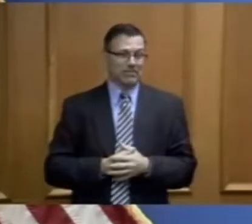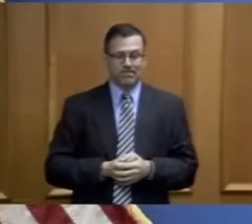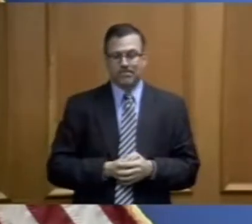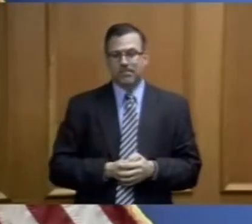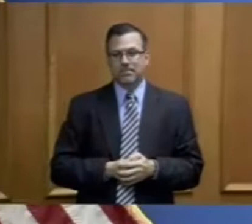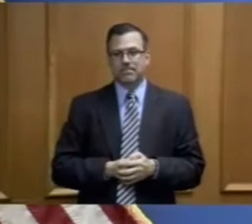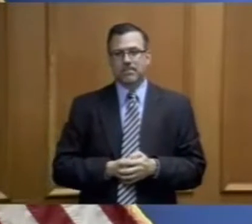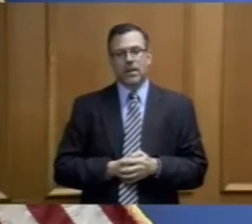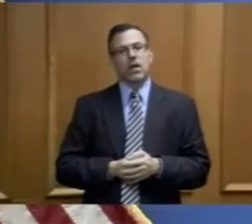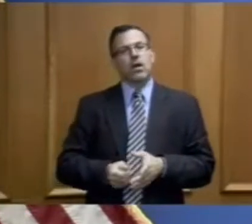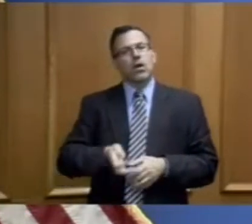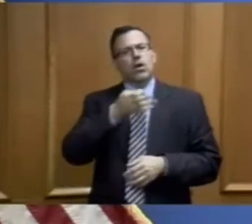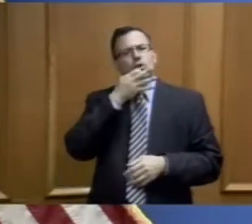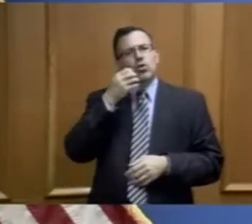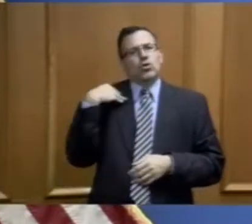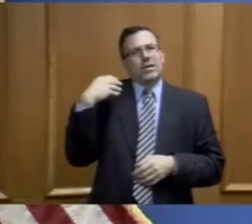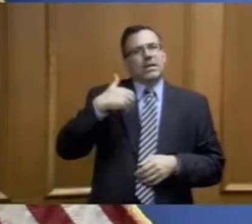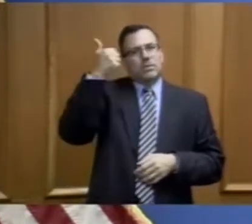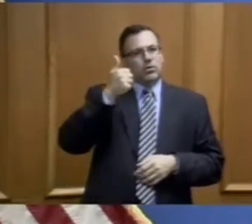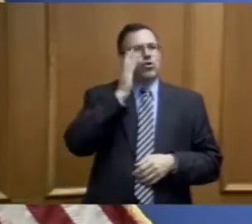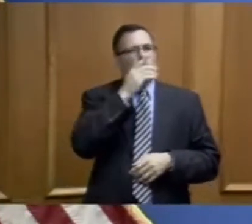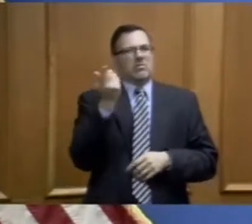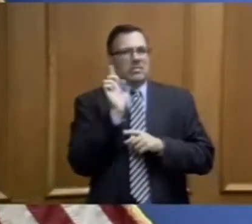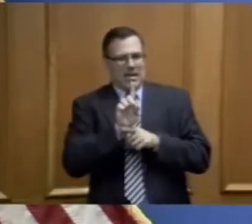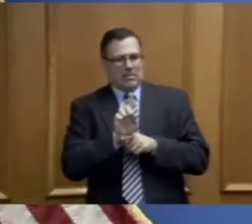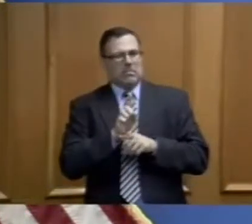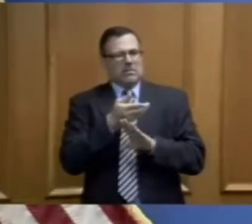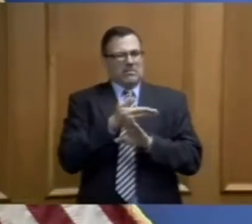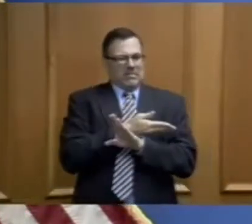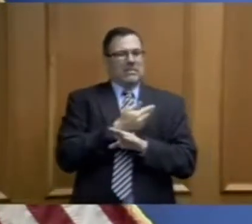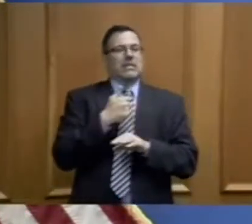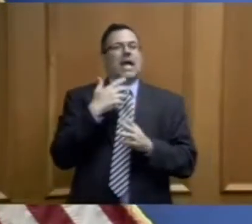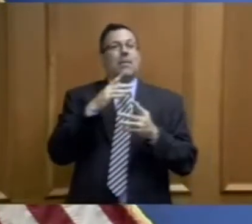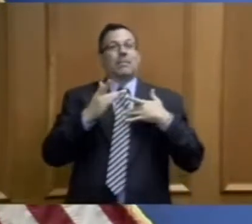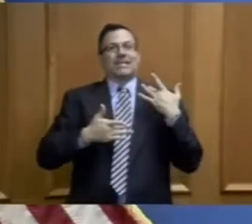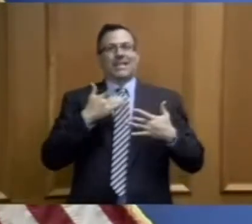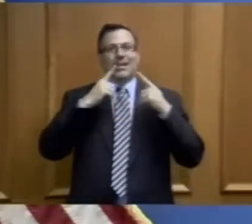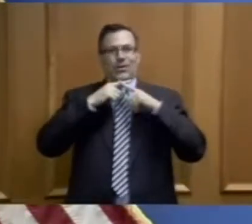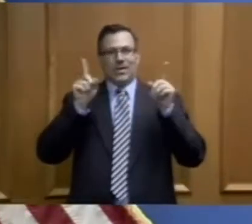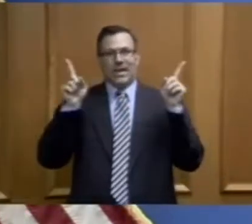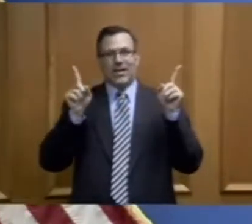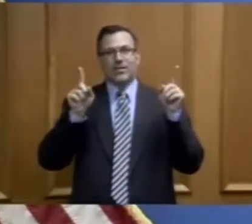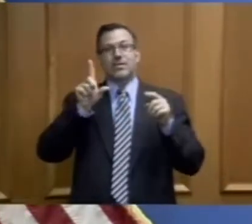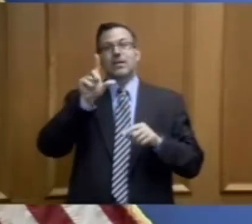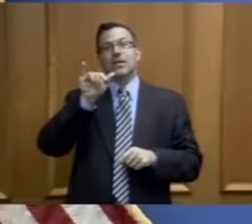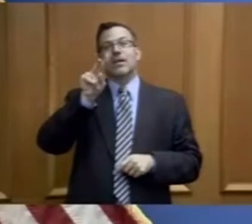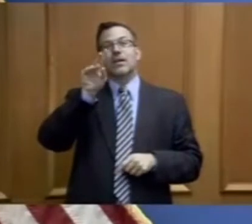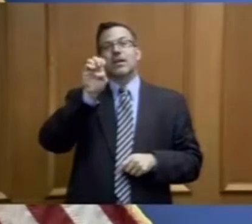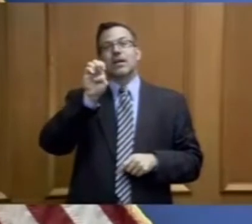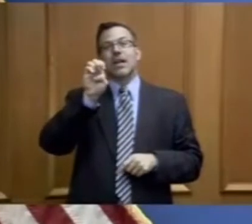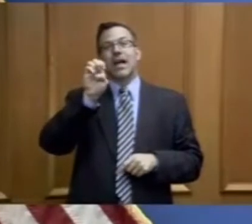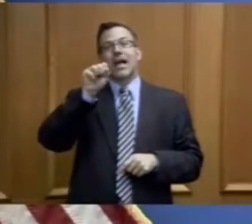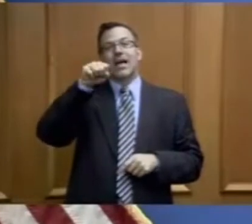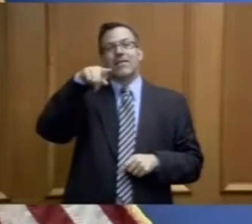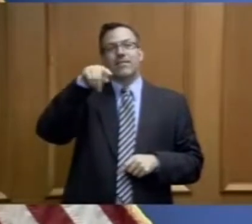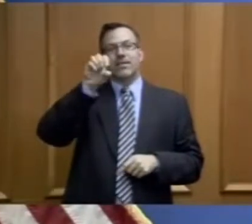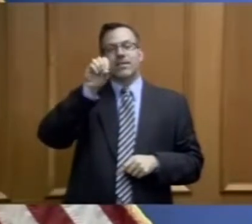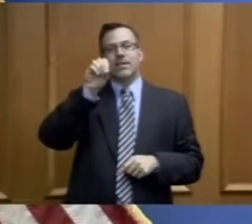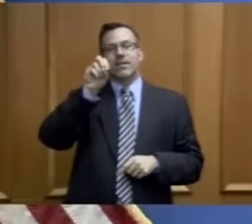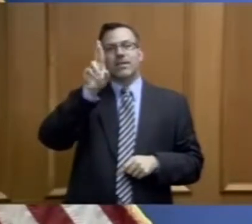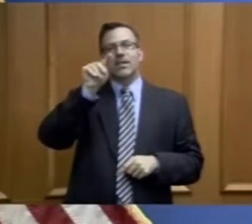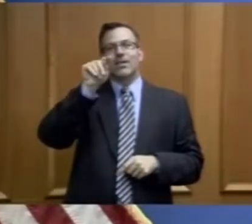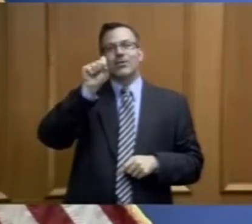commissioner reports into Q&A, I want to make one more announcement. I'm excited to announce the return of live sports in Tennessee. So this